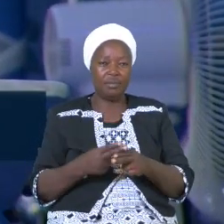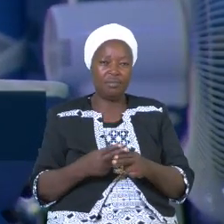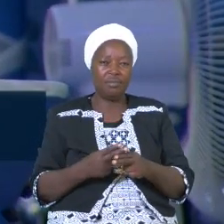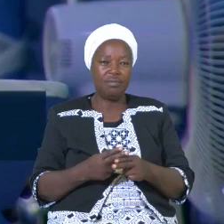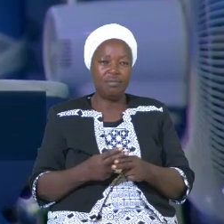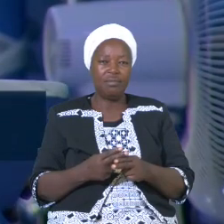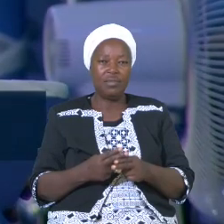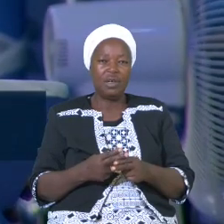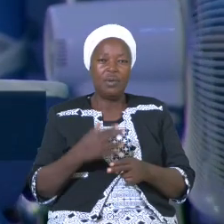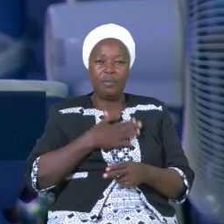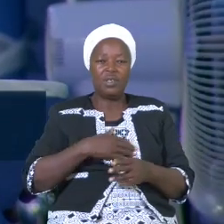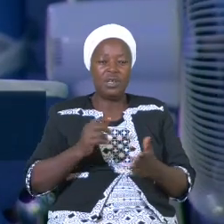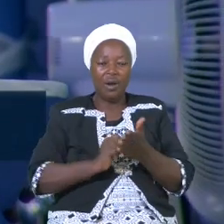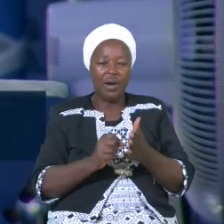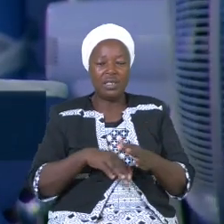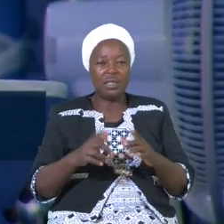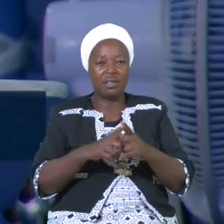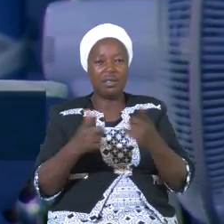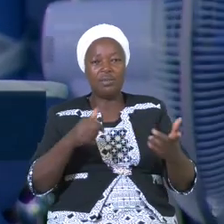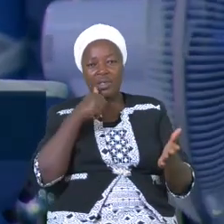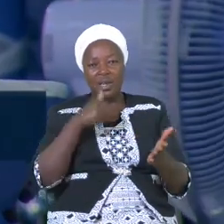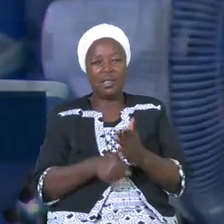and make everything legible